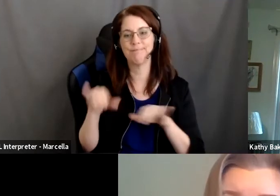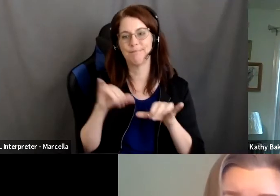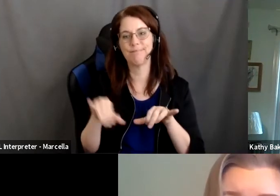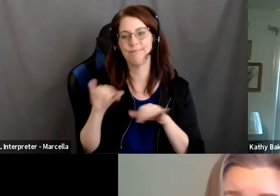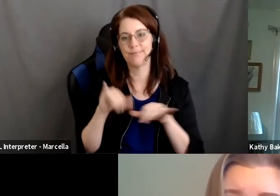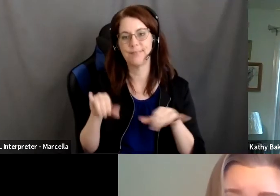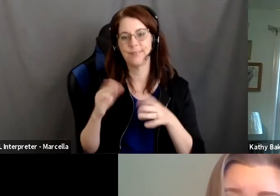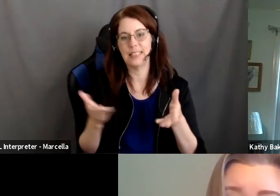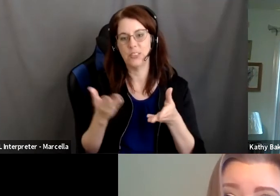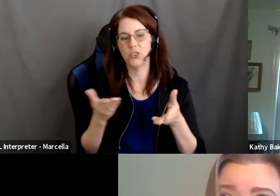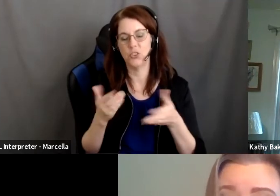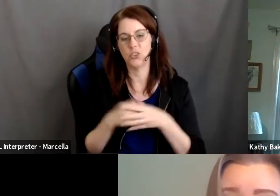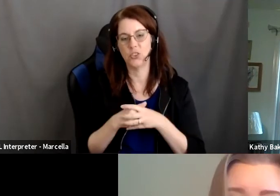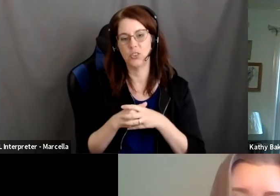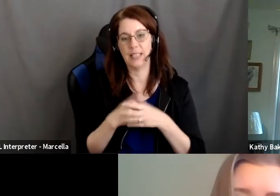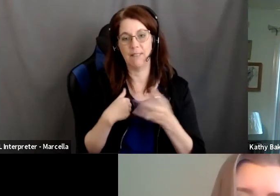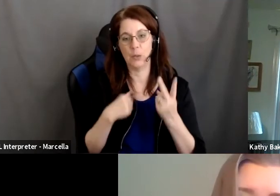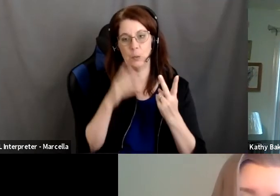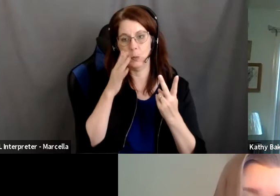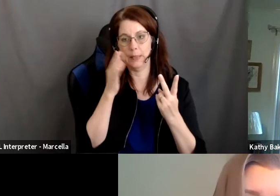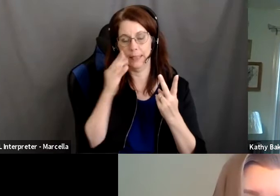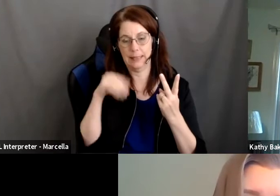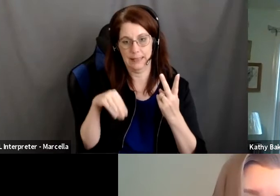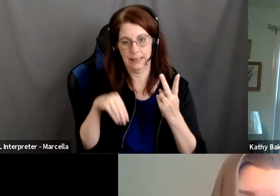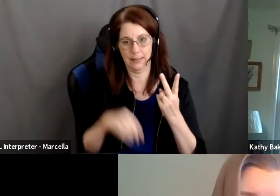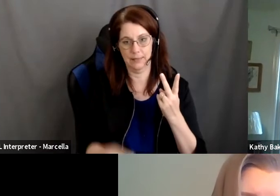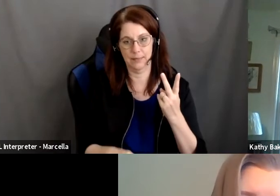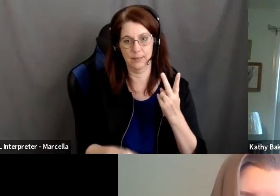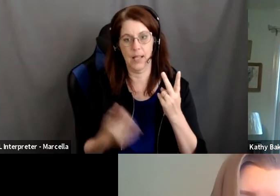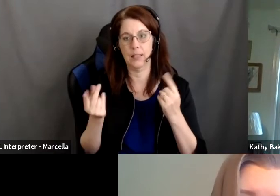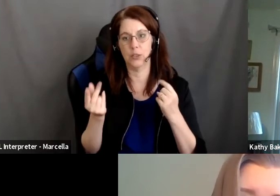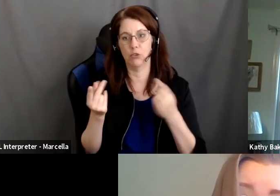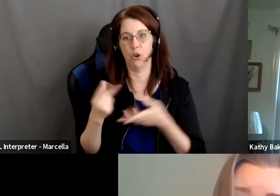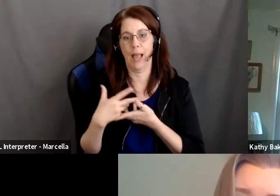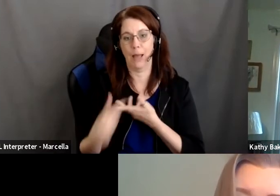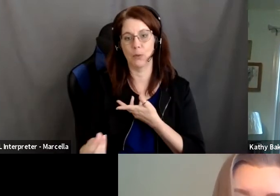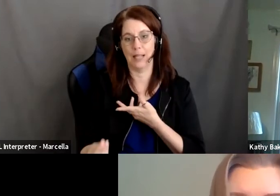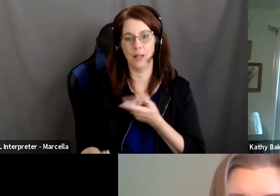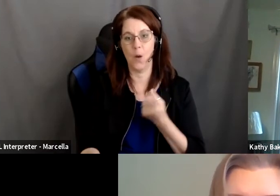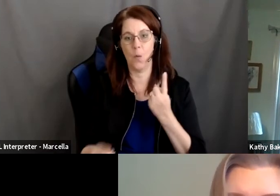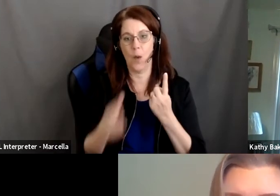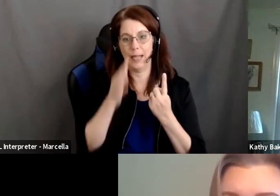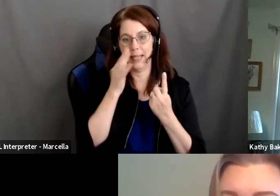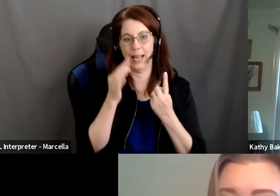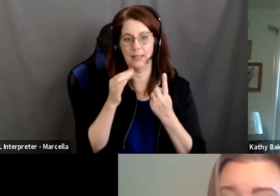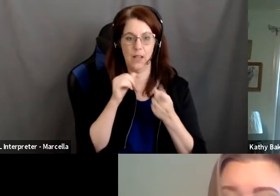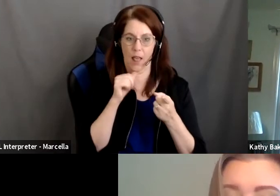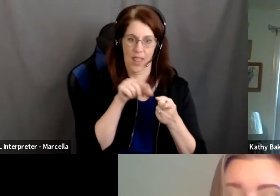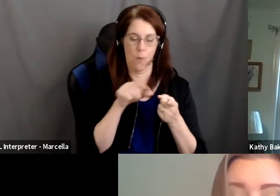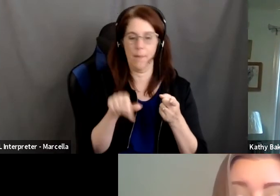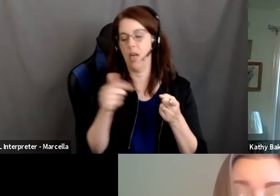occurrence out here. And we have 2 cats inside and the dog outside. And one of our cats, not Karma, the other cat,